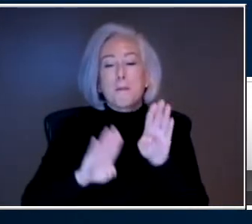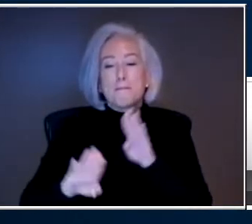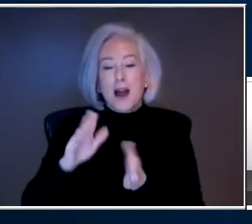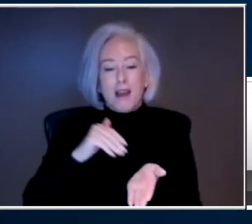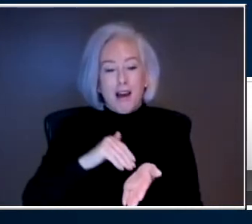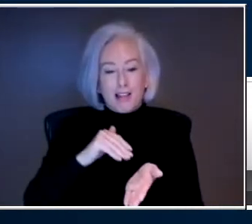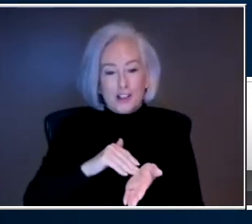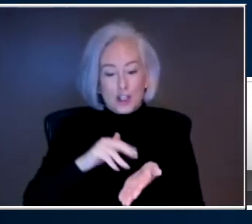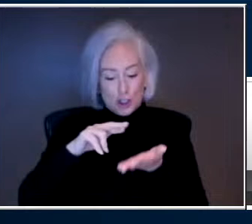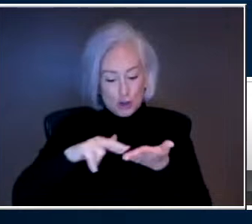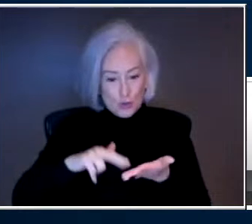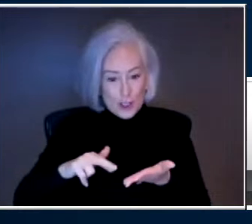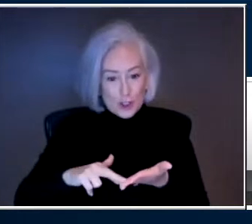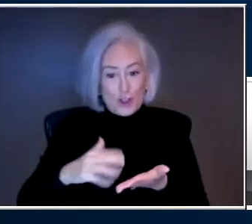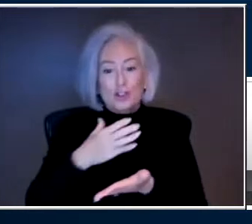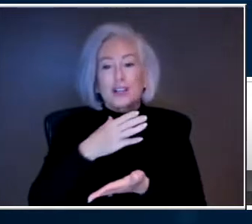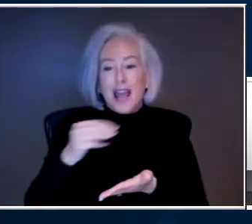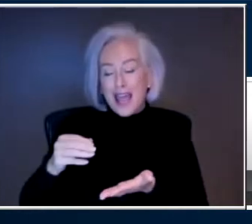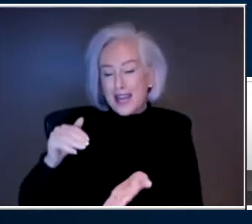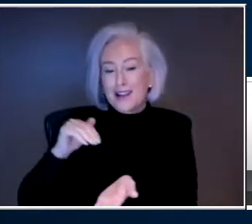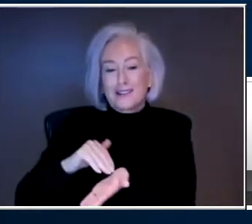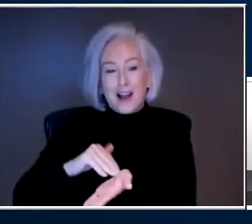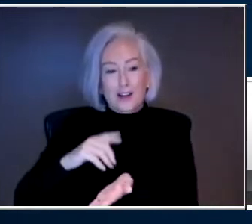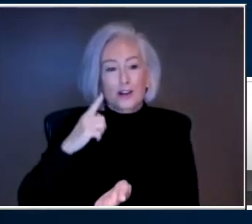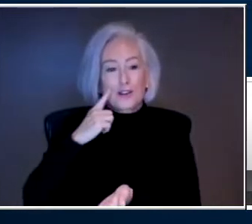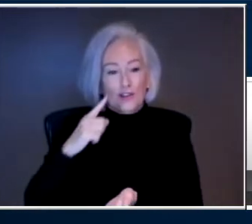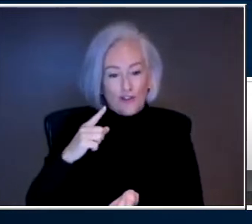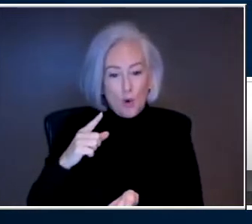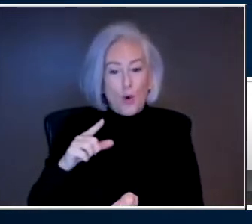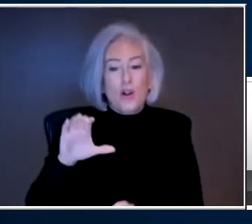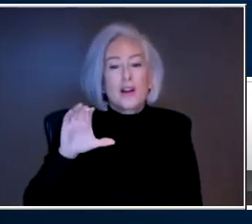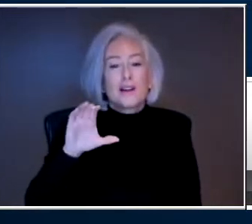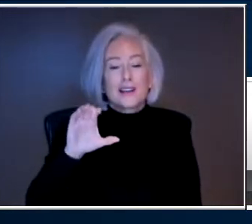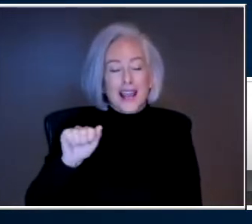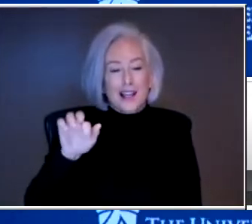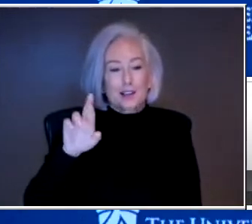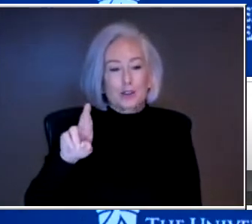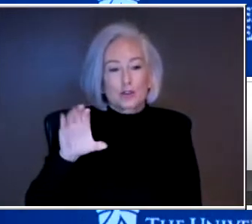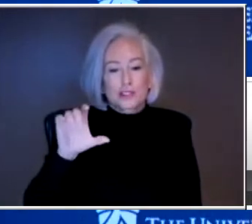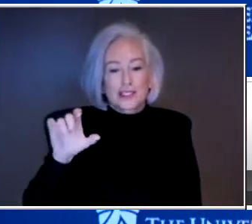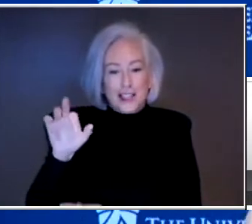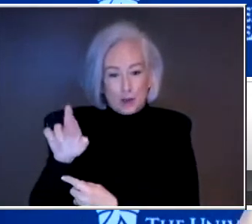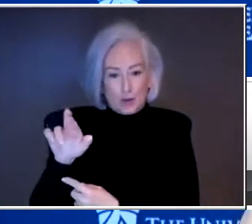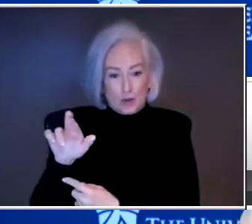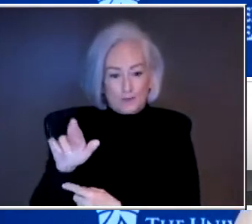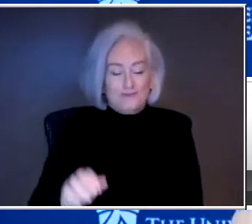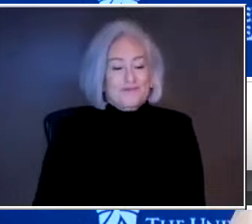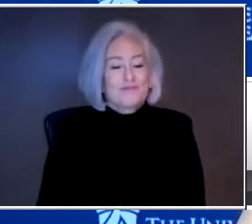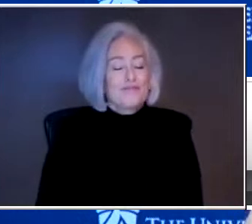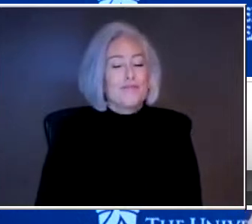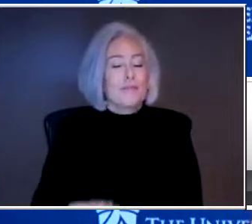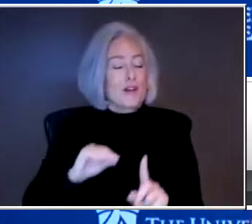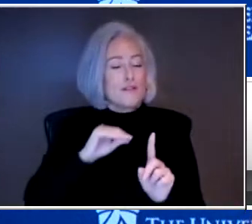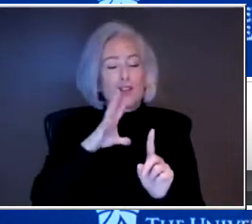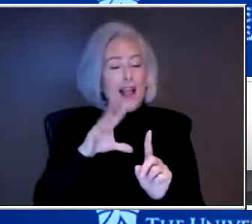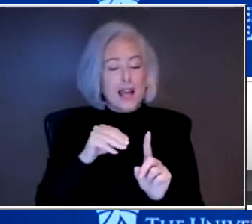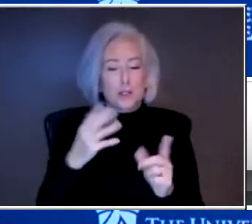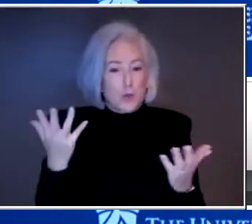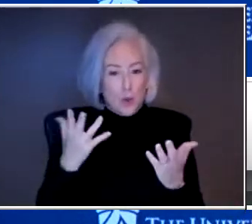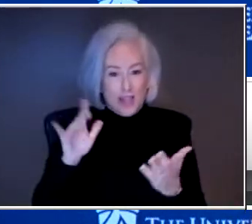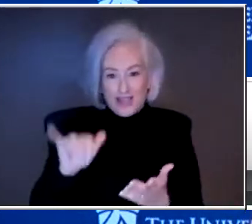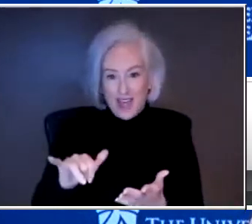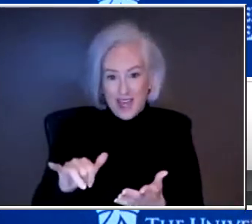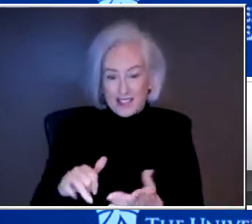Steckline, good morning. Tell us, what is flash? Good morning. So with flash, it all comes down to time. Conventional